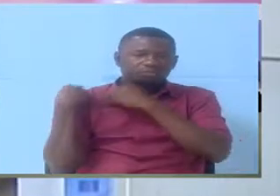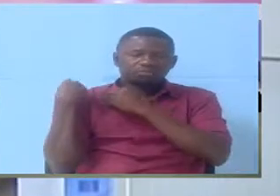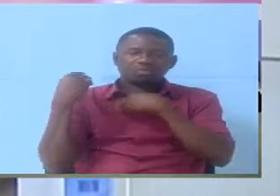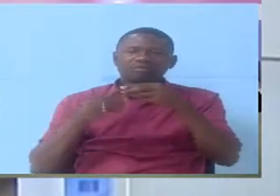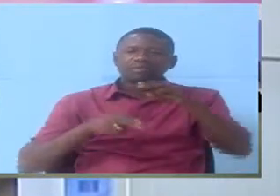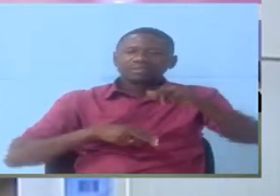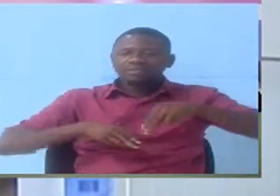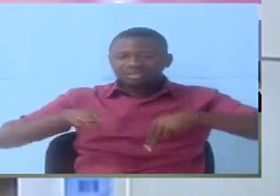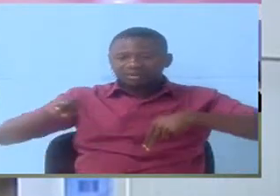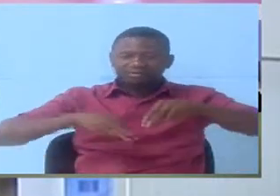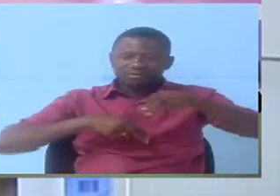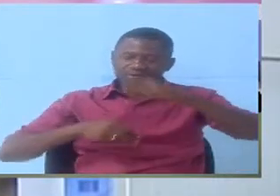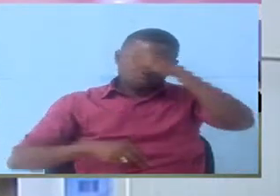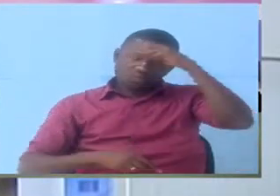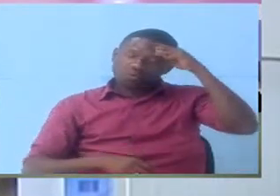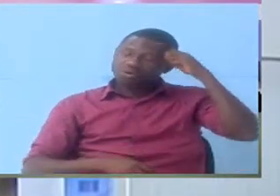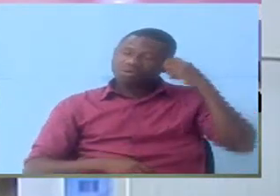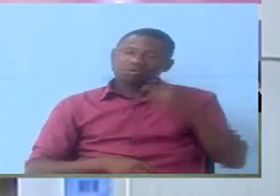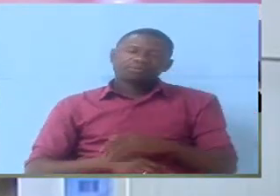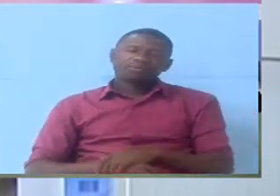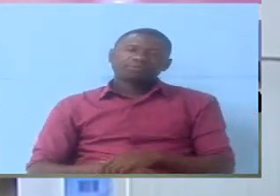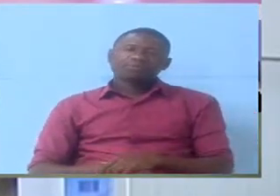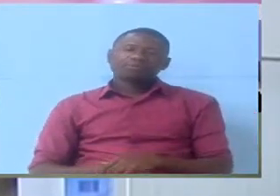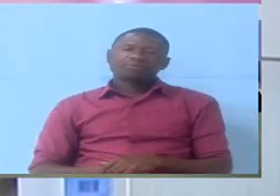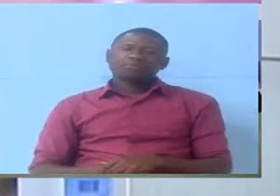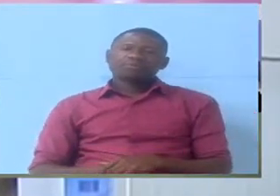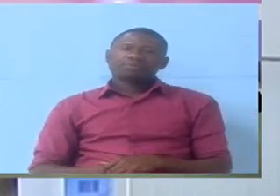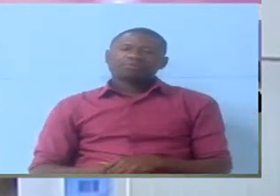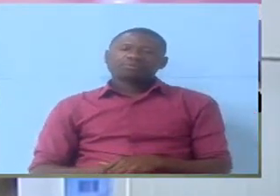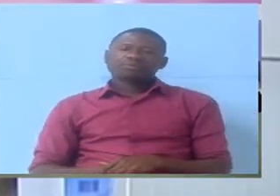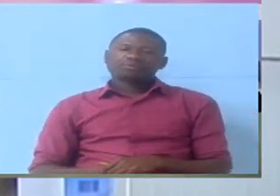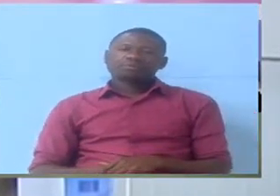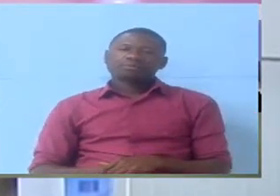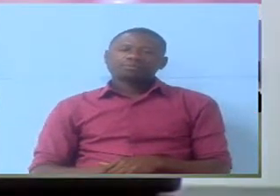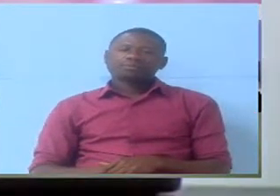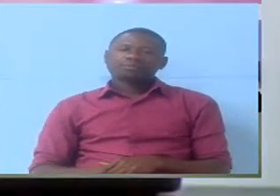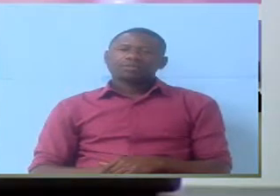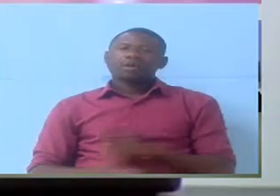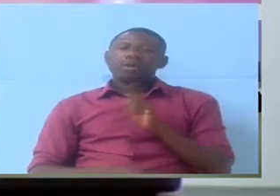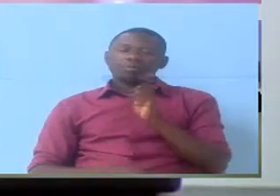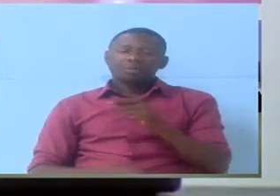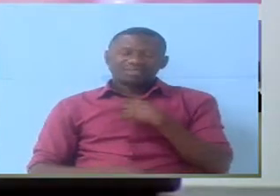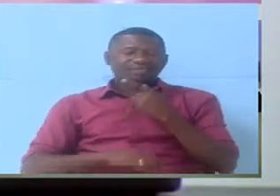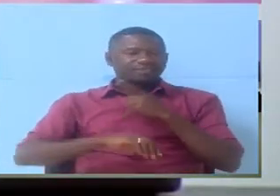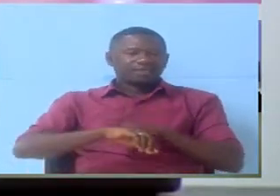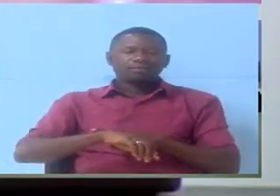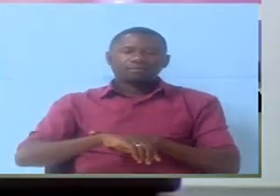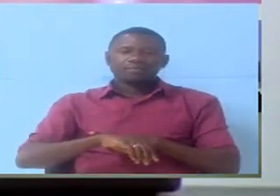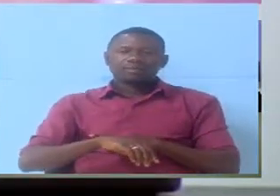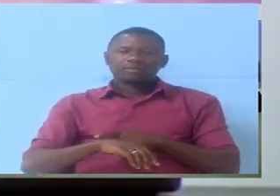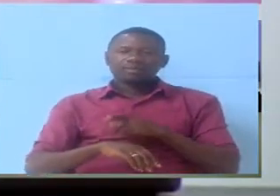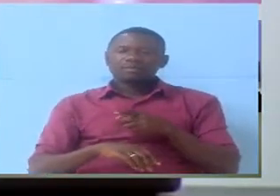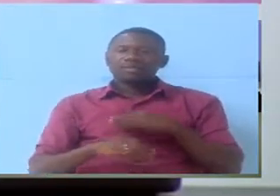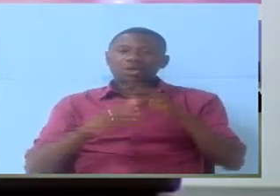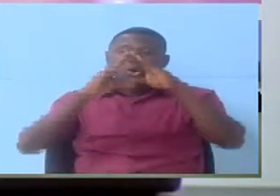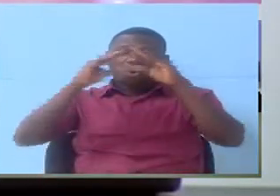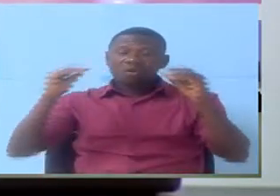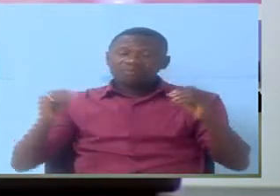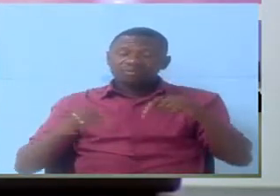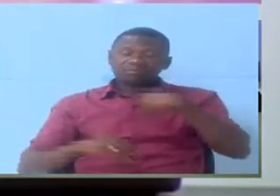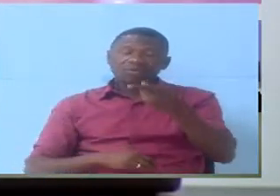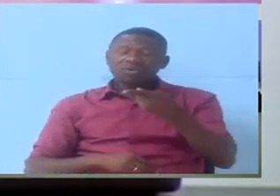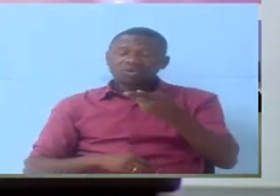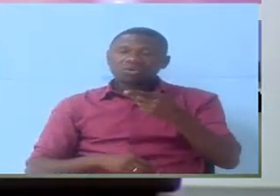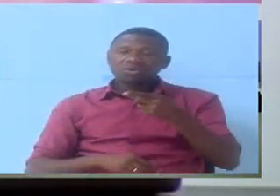wala wopala so la duko anala kulu ayolu bechika ayadum bulokono. But at this stage, where was the office for commissioner